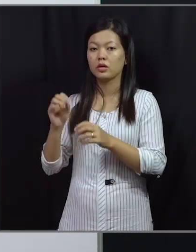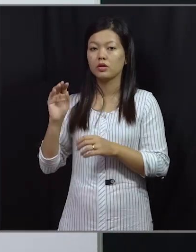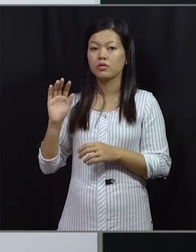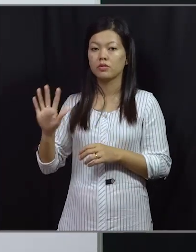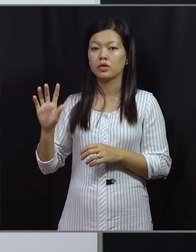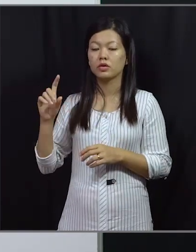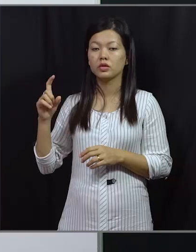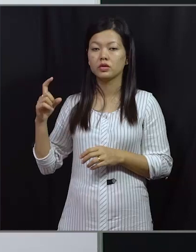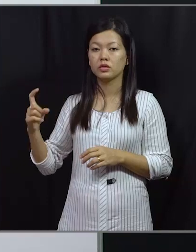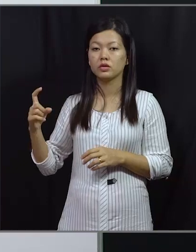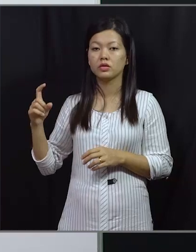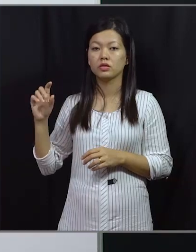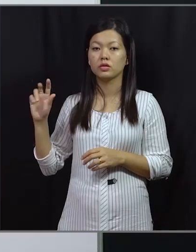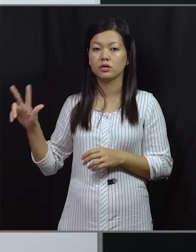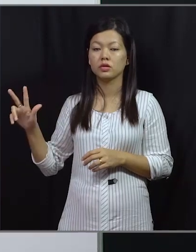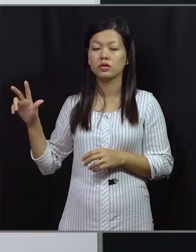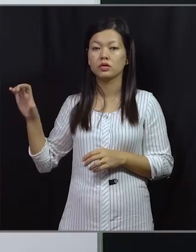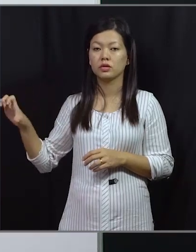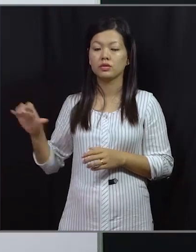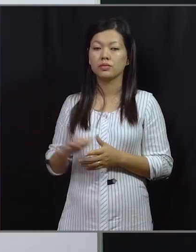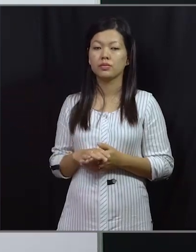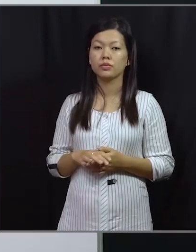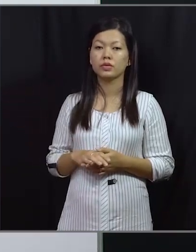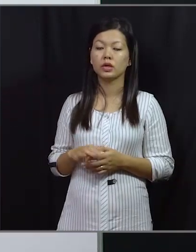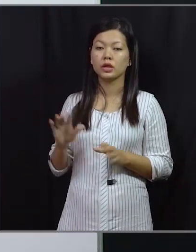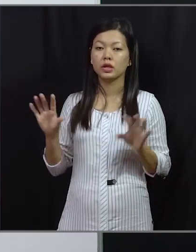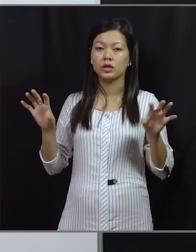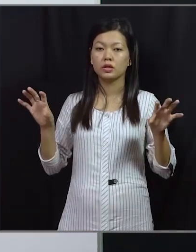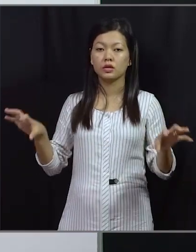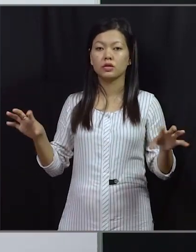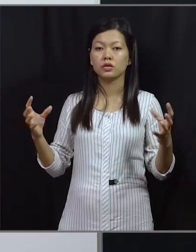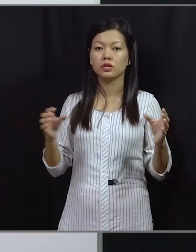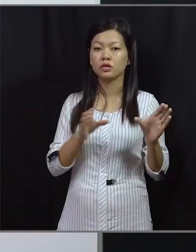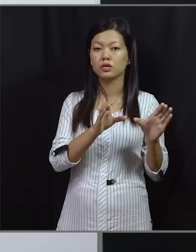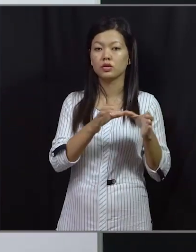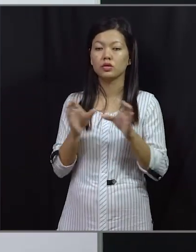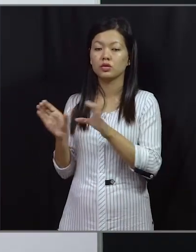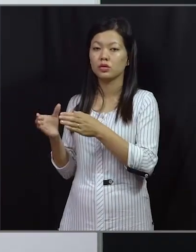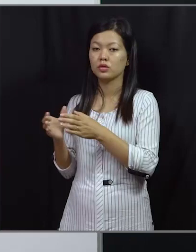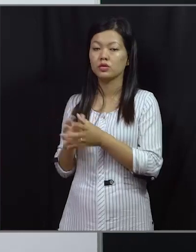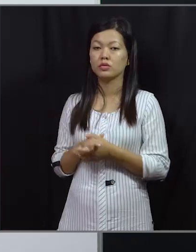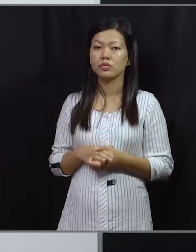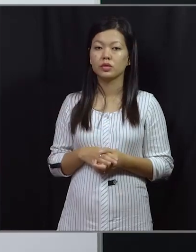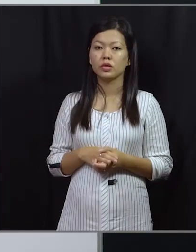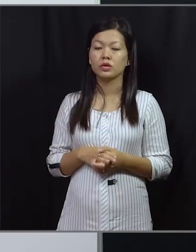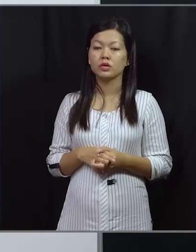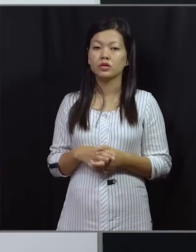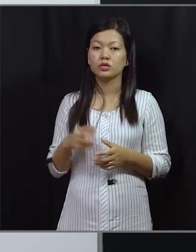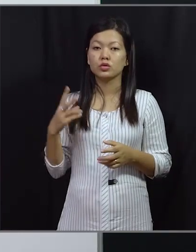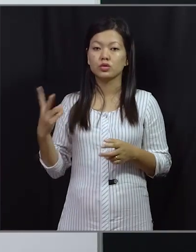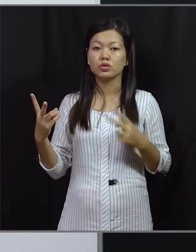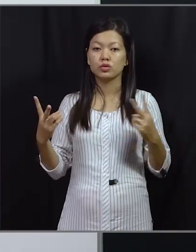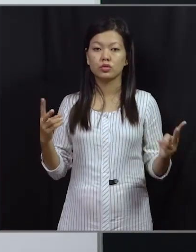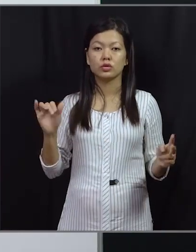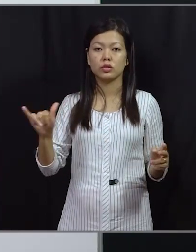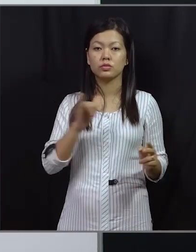5, 7, 8, 9. Here they have two elements in common, therefore these two are called intersecting sets.